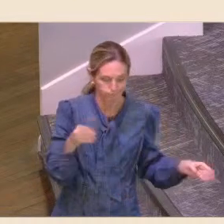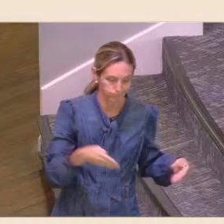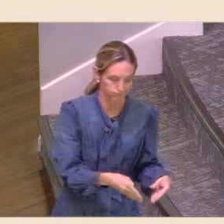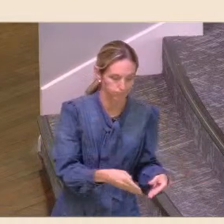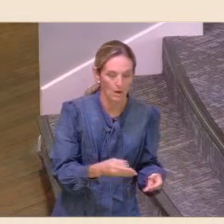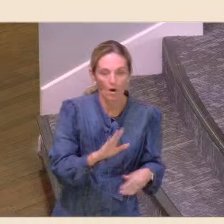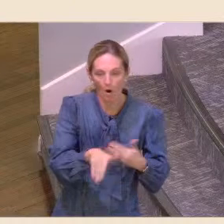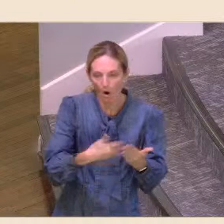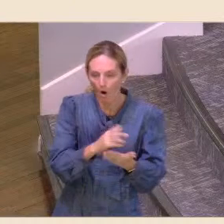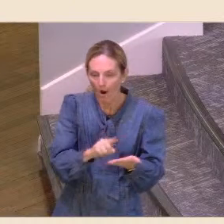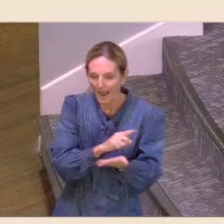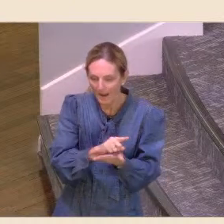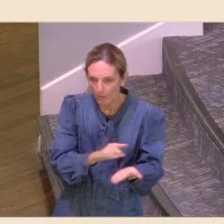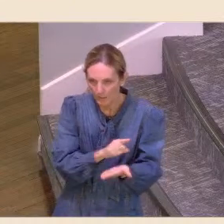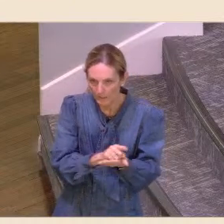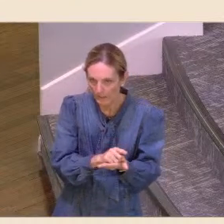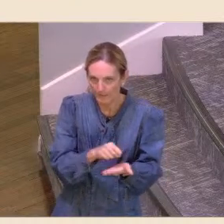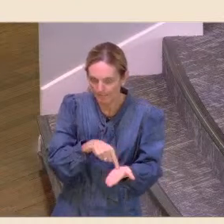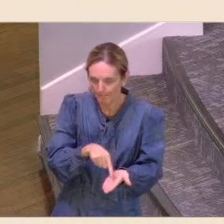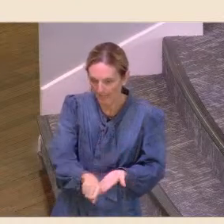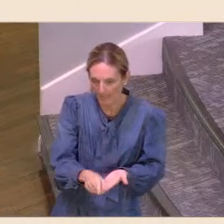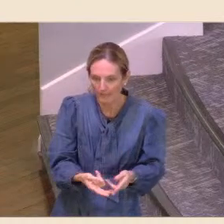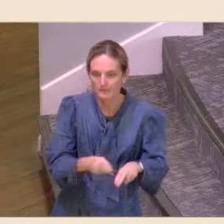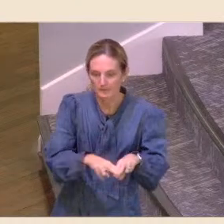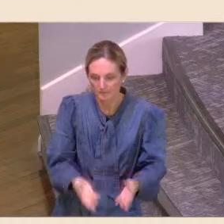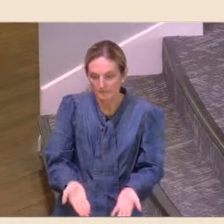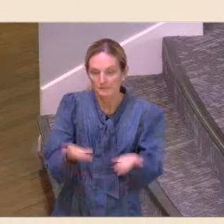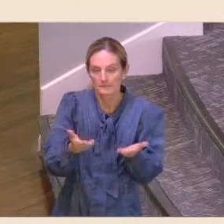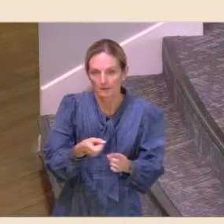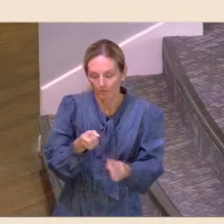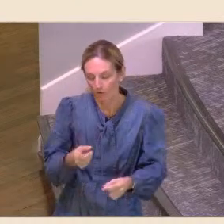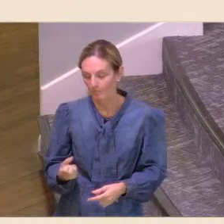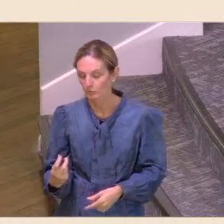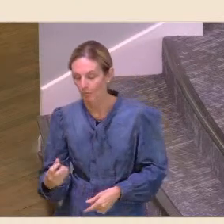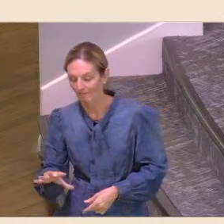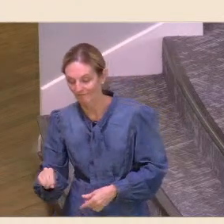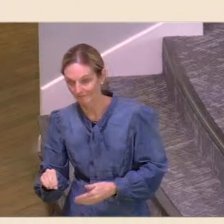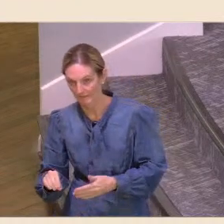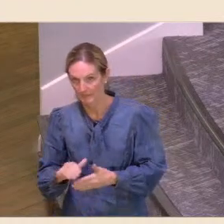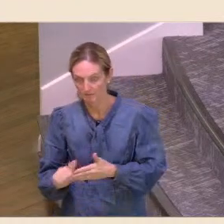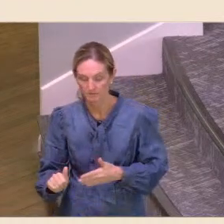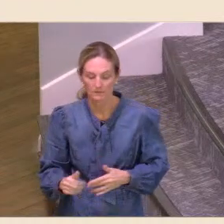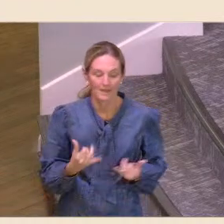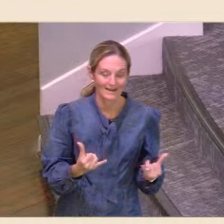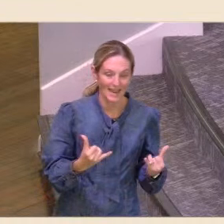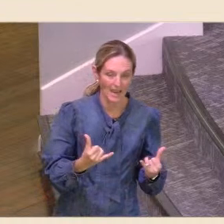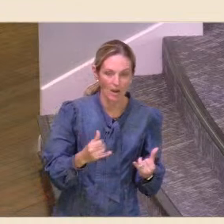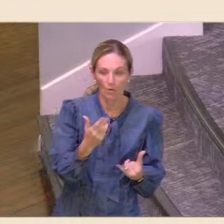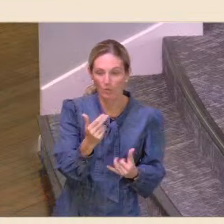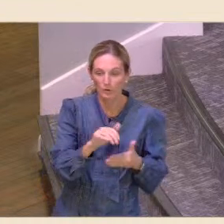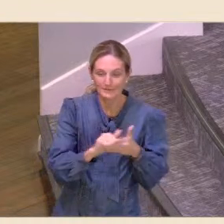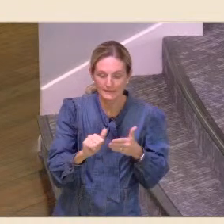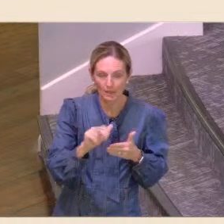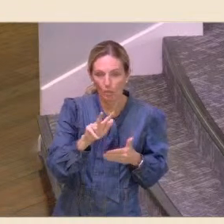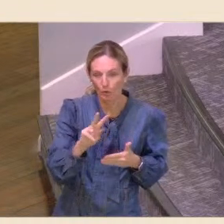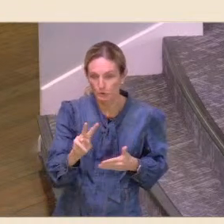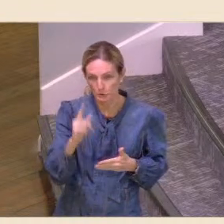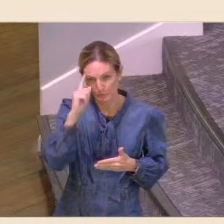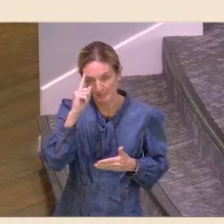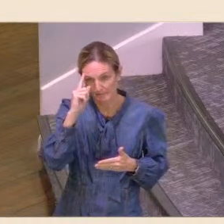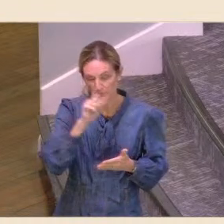hourly rates beyond $12.50. The starting hourly rate now is $13.32 per